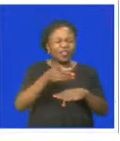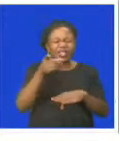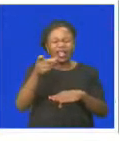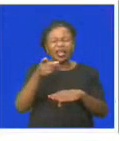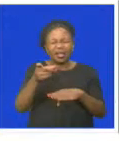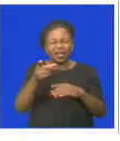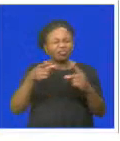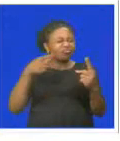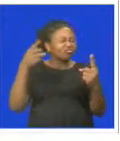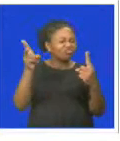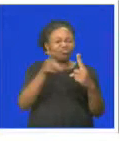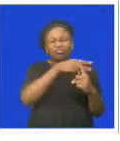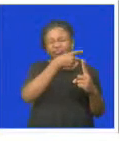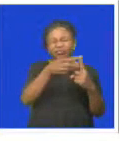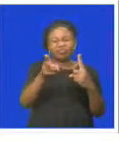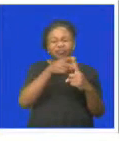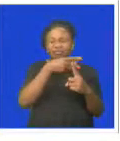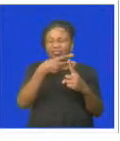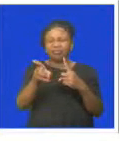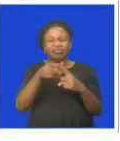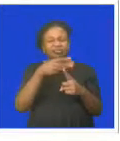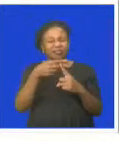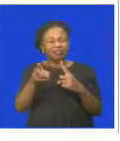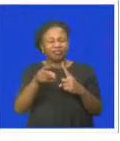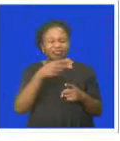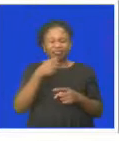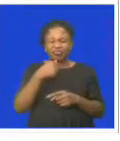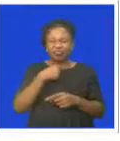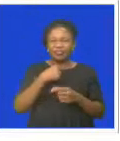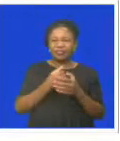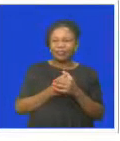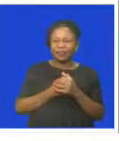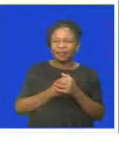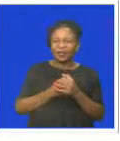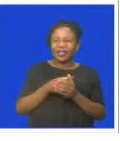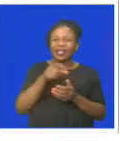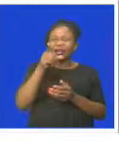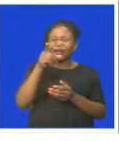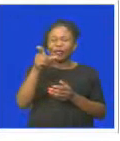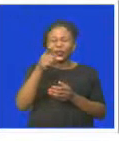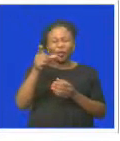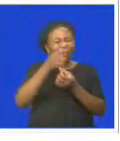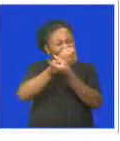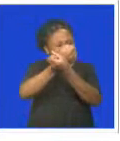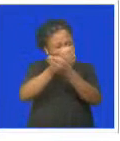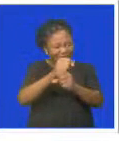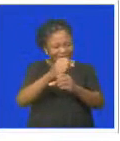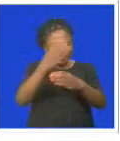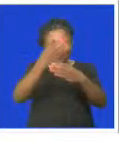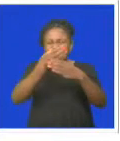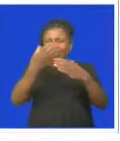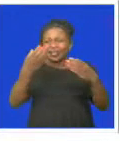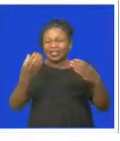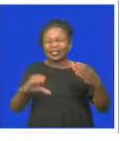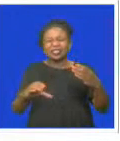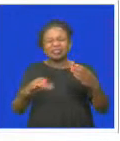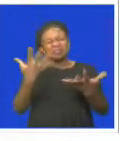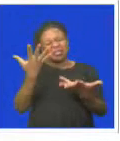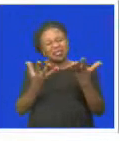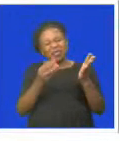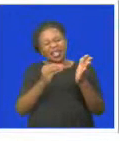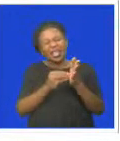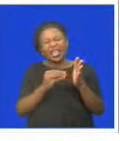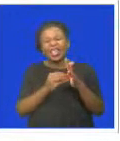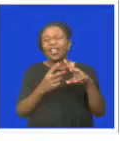it. A soldier protects our country from the armed enemies that may come